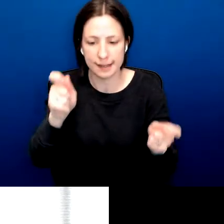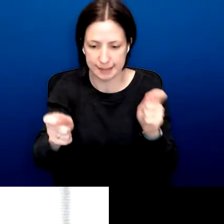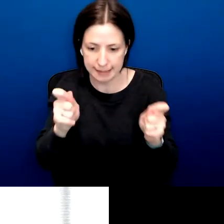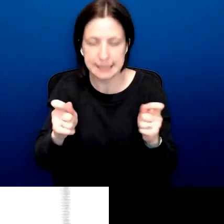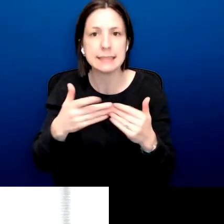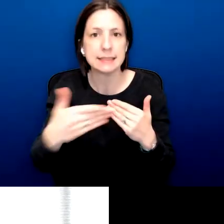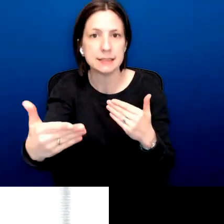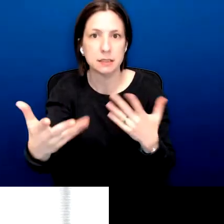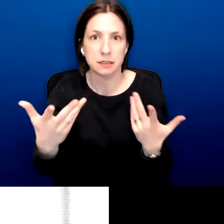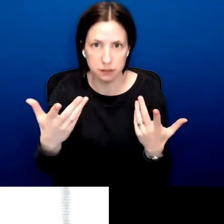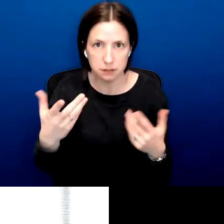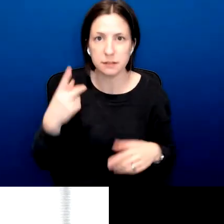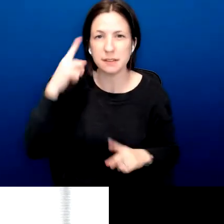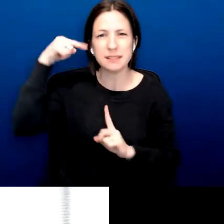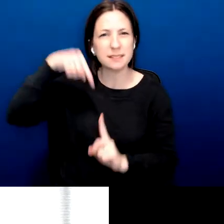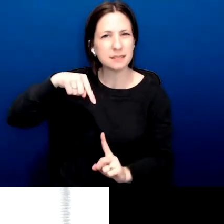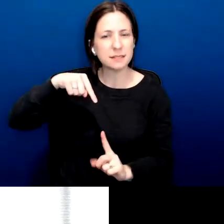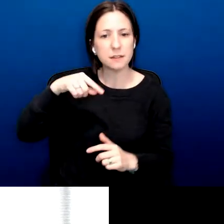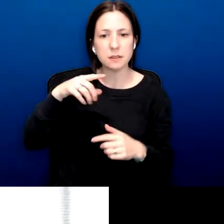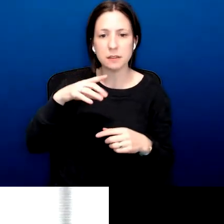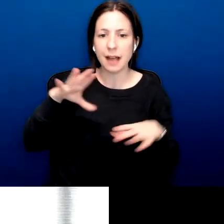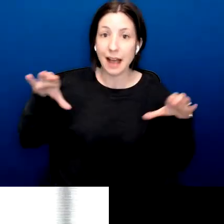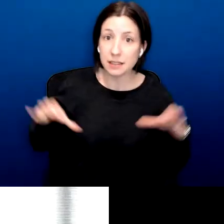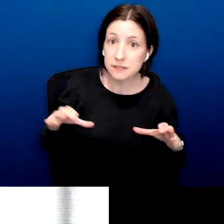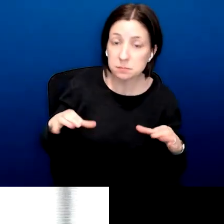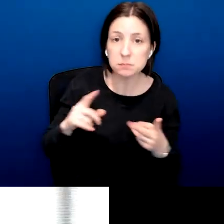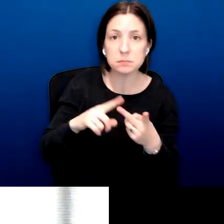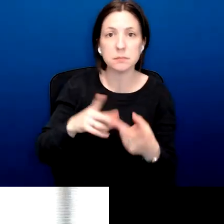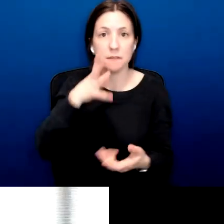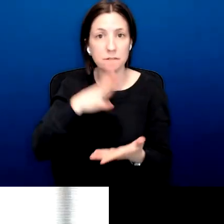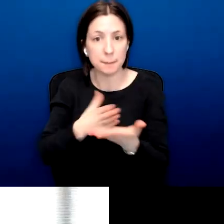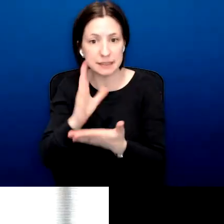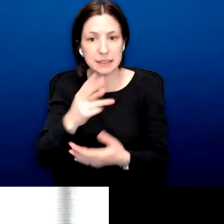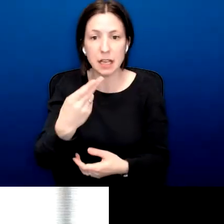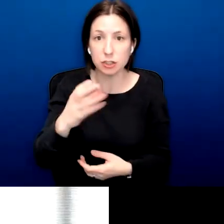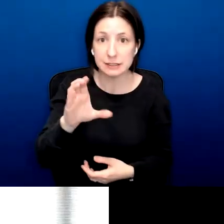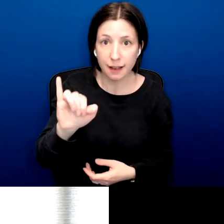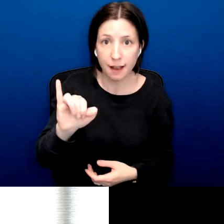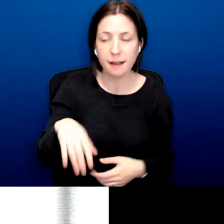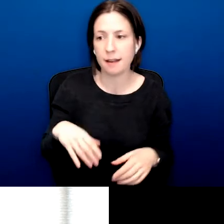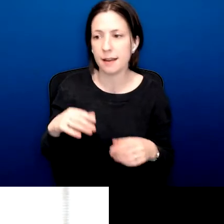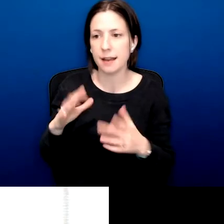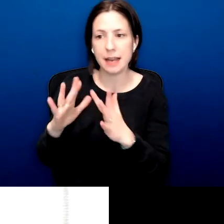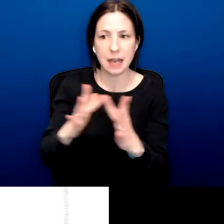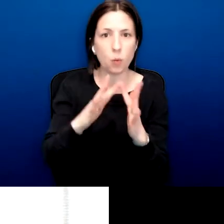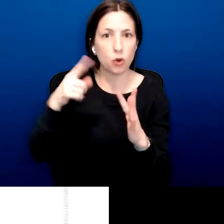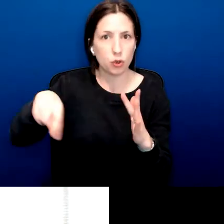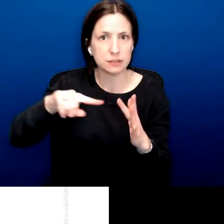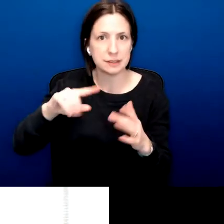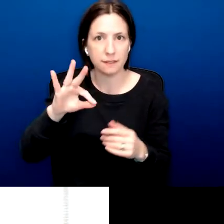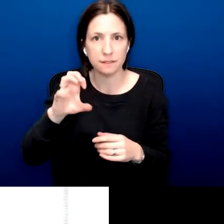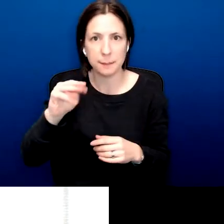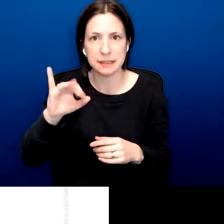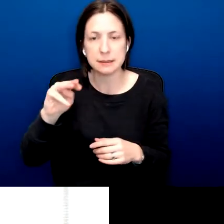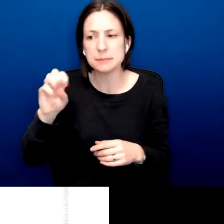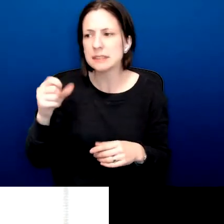comes back to when we're talking about activism and, you know, feminist HCI and network feminism as well, because I